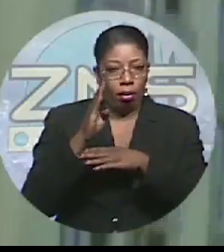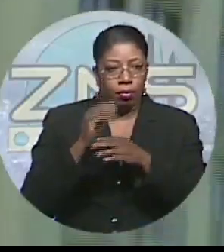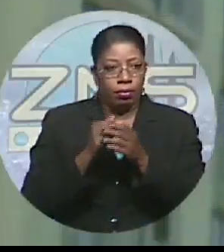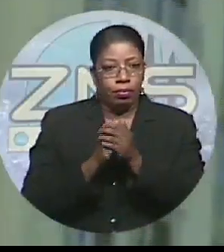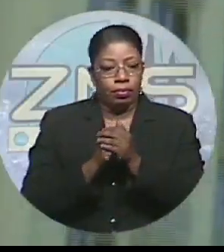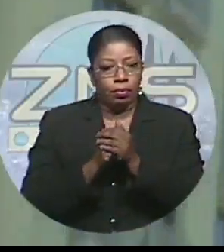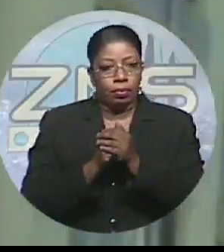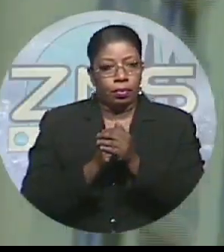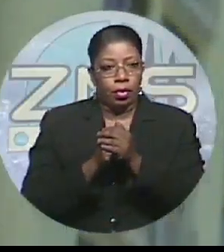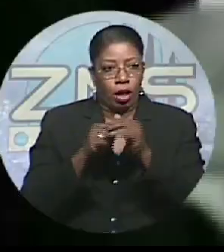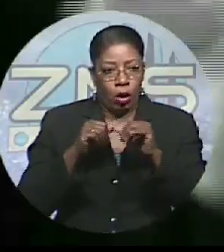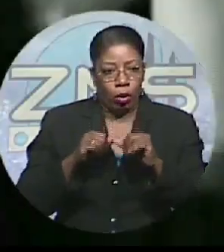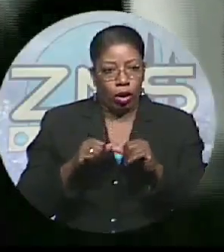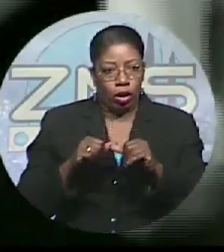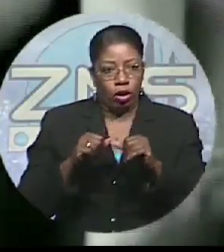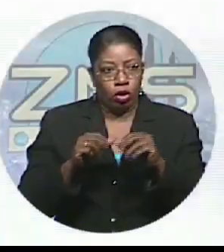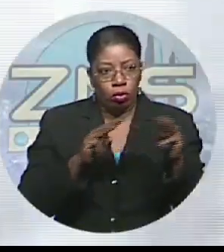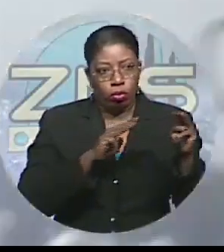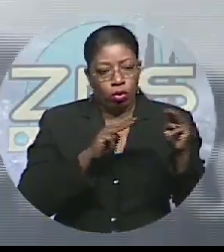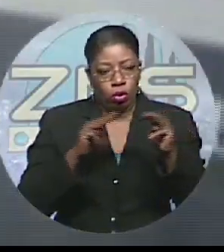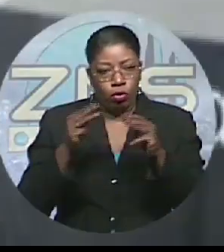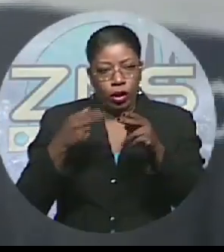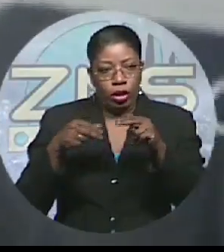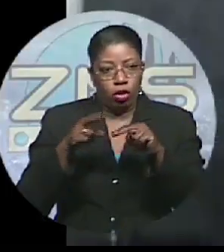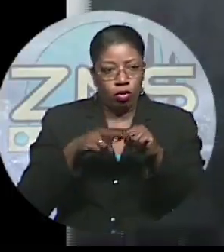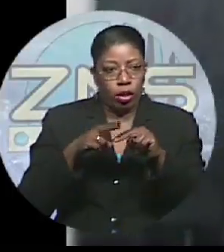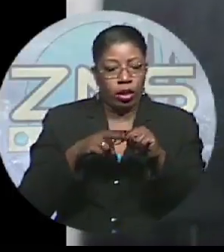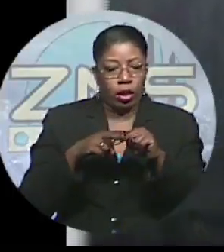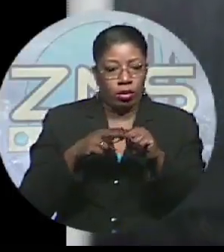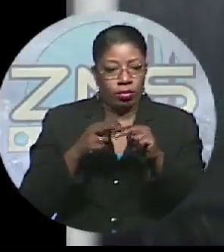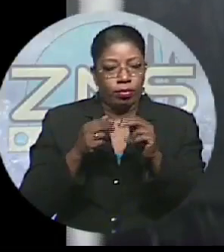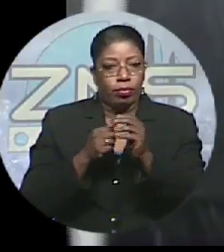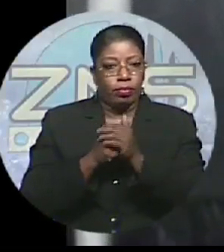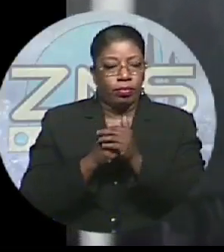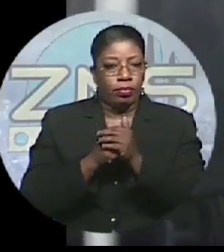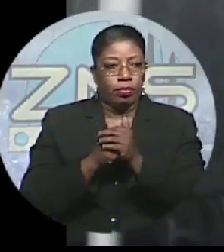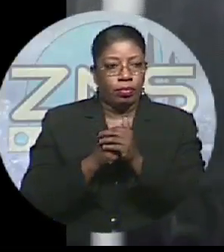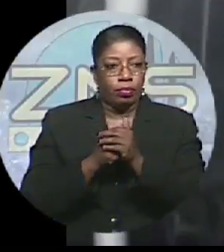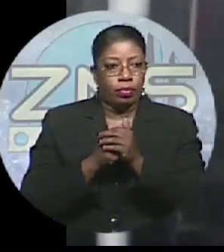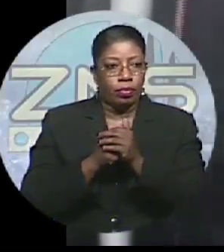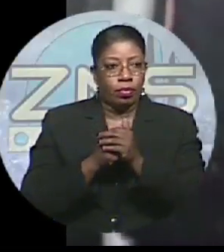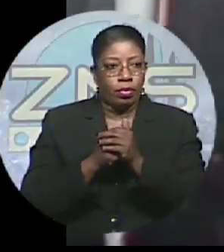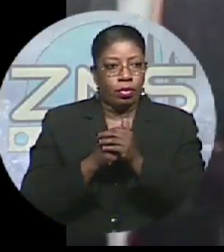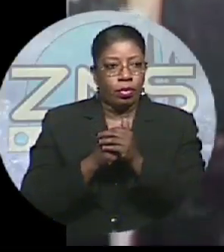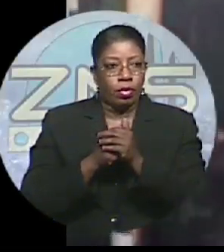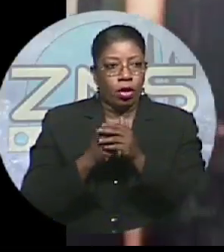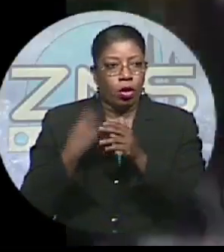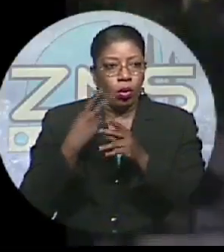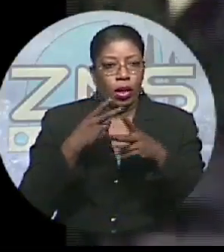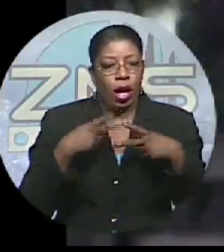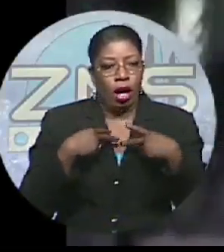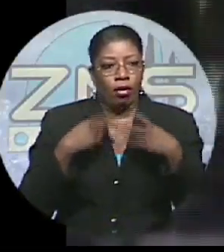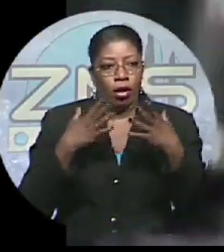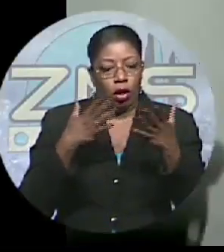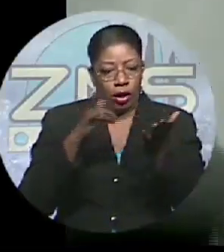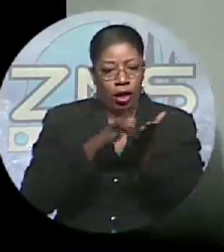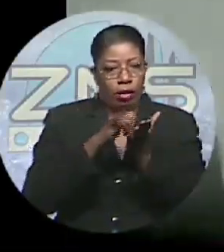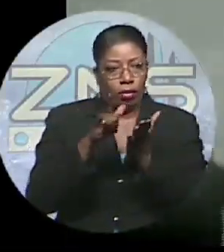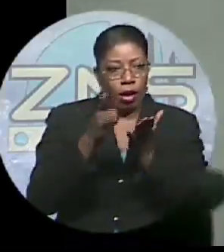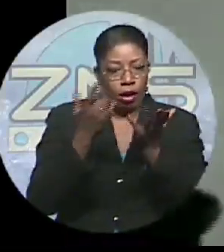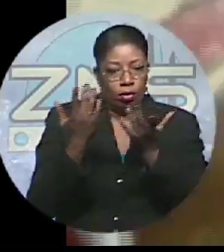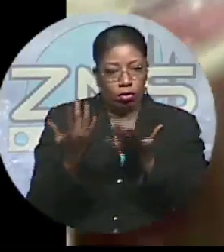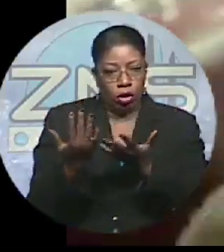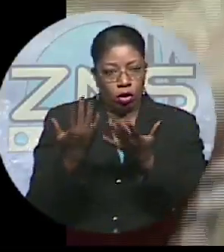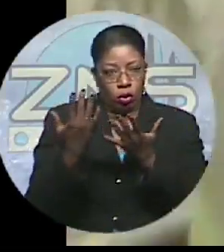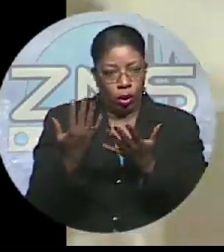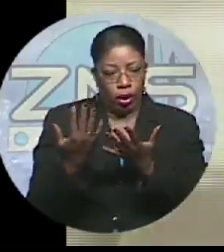And we are continuing to move toward increasing our airlift. In fact, we have many of the airlines on standby,